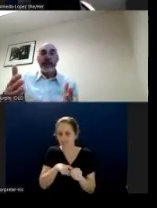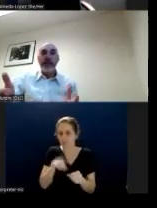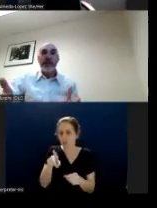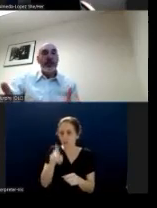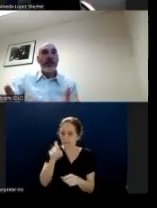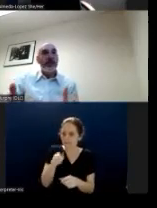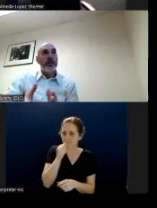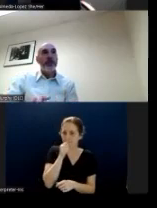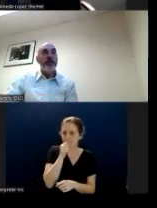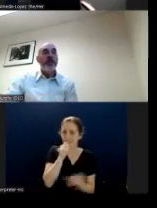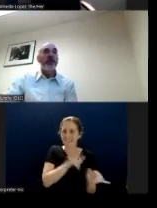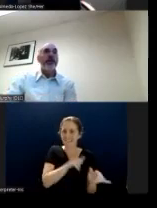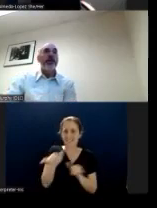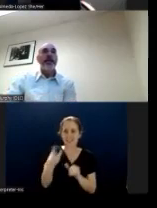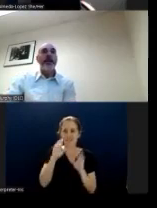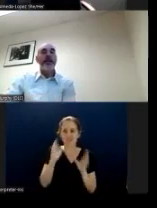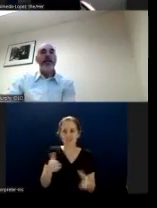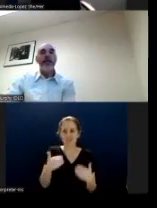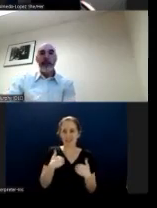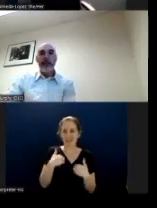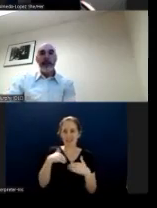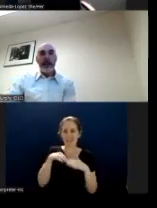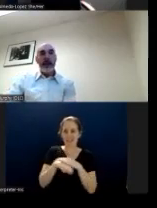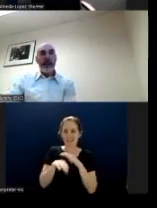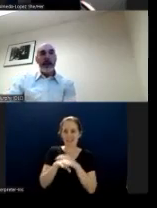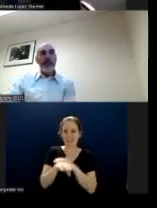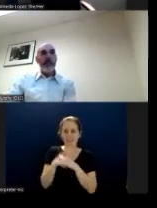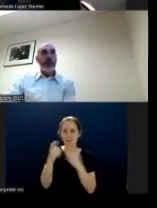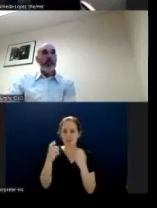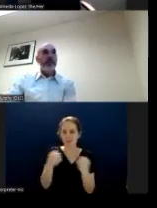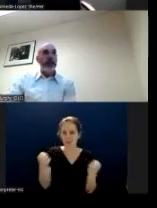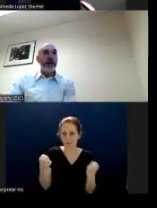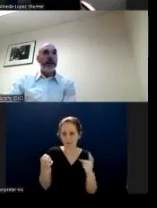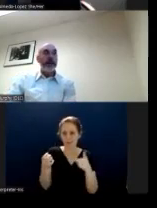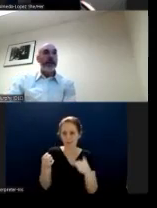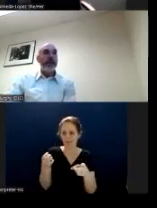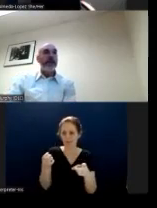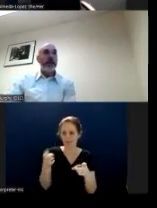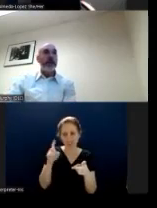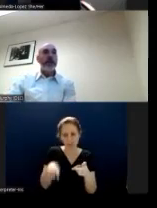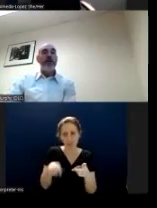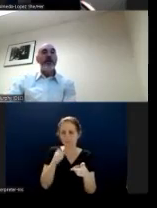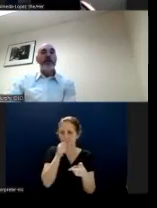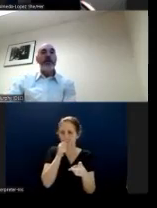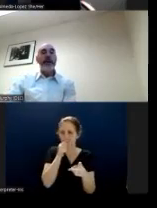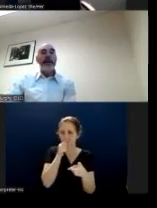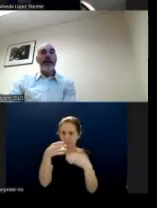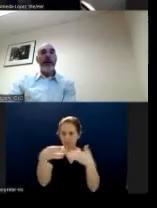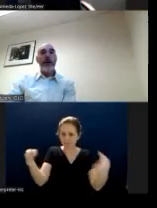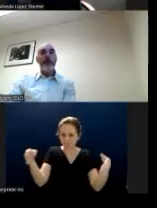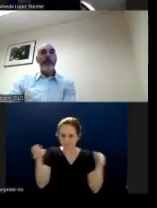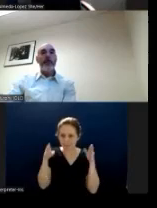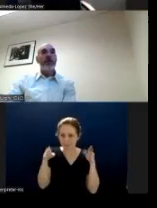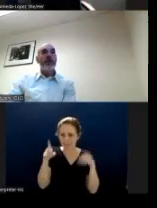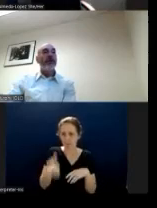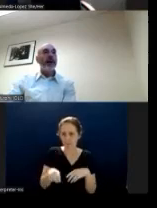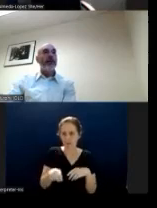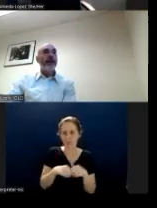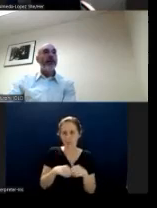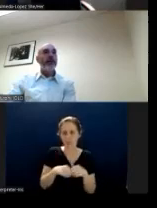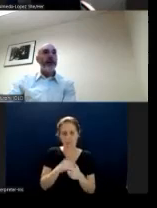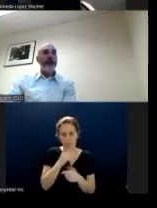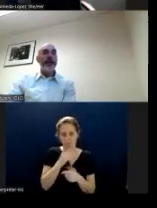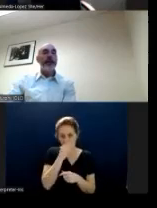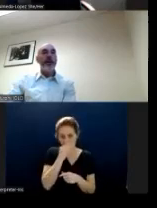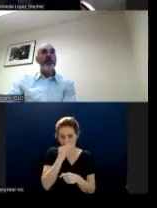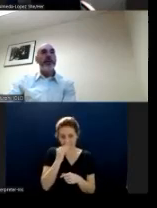privately. Same is true for someone who uses an accessible voting machine. Their vote should be private